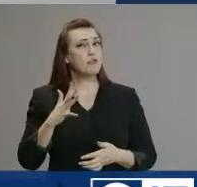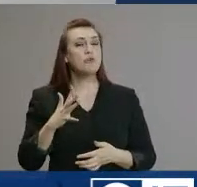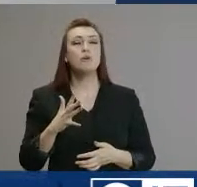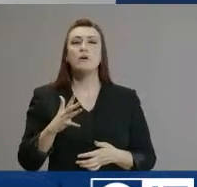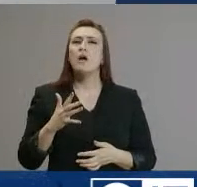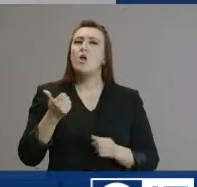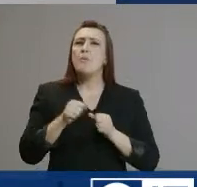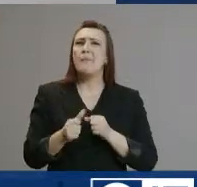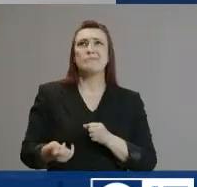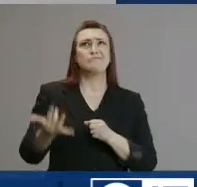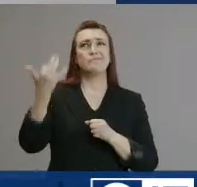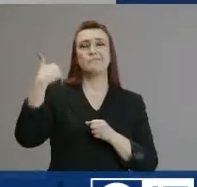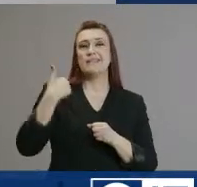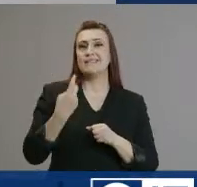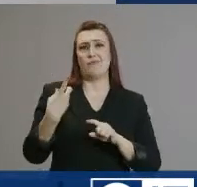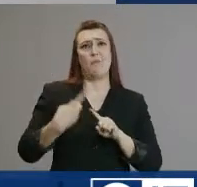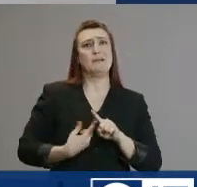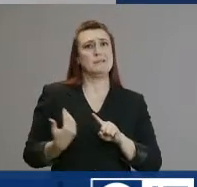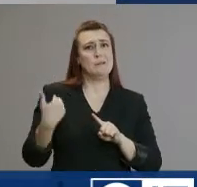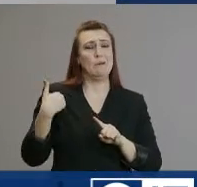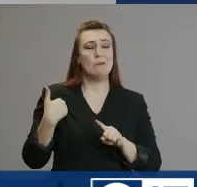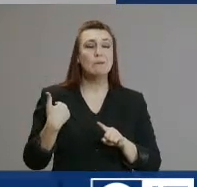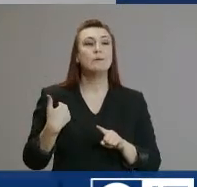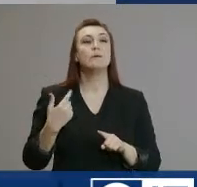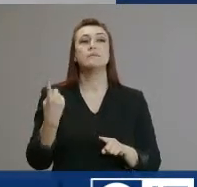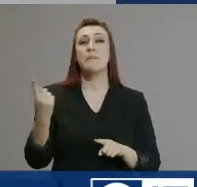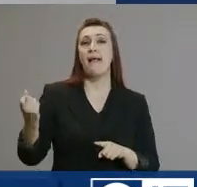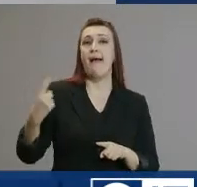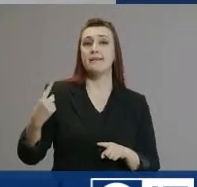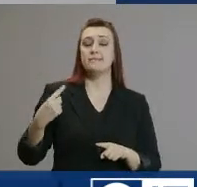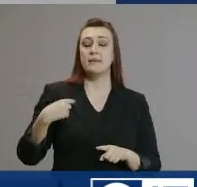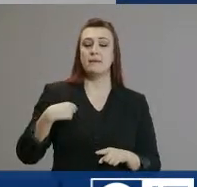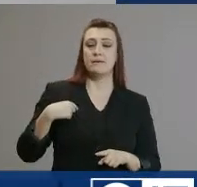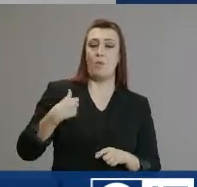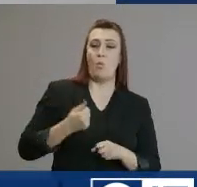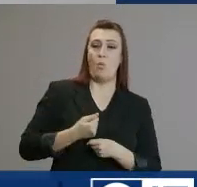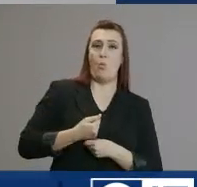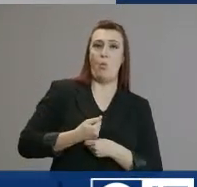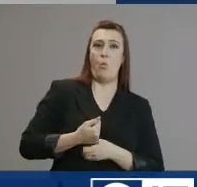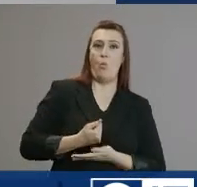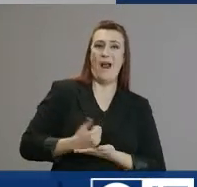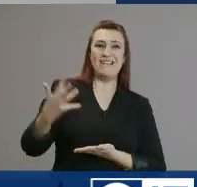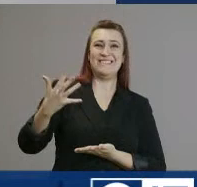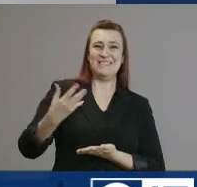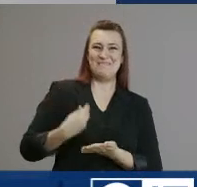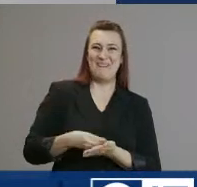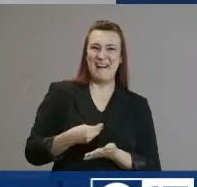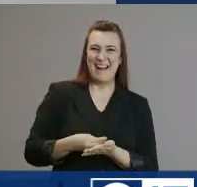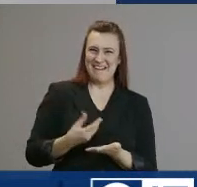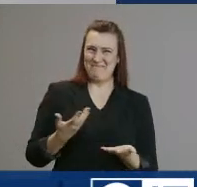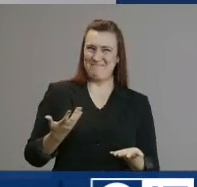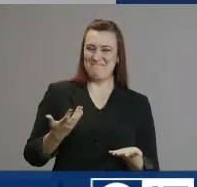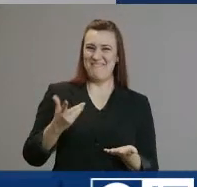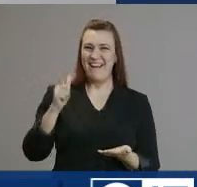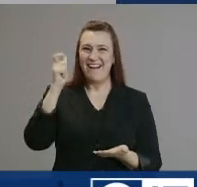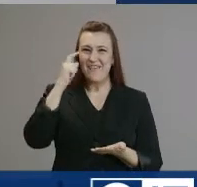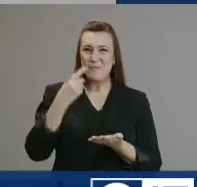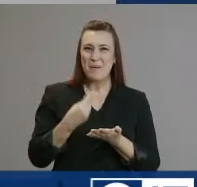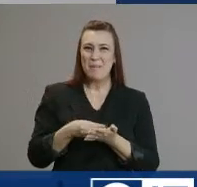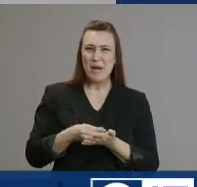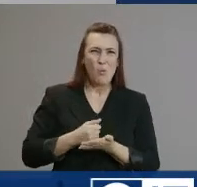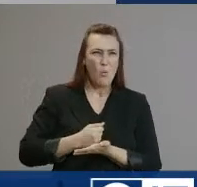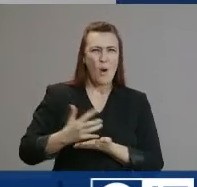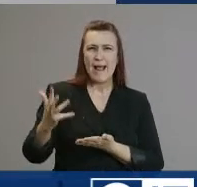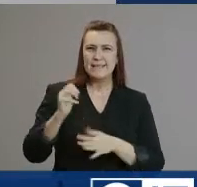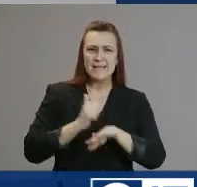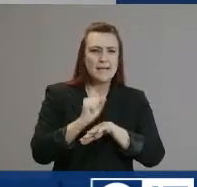but I was asked if we had wasted taxpayer dollars on St. Luke's because it wasn't